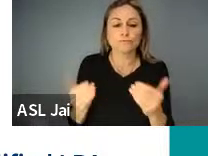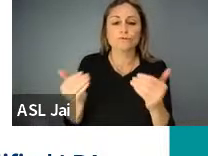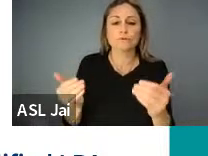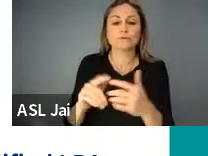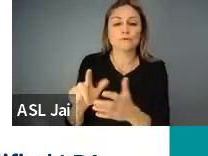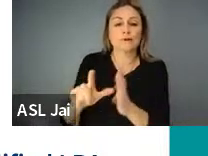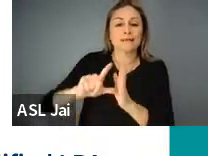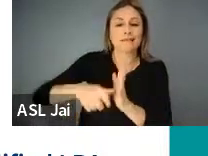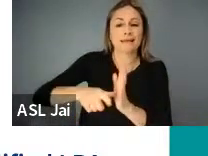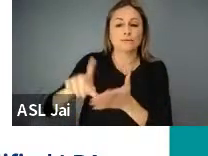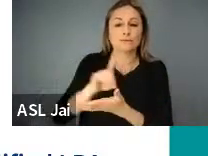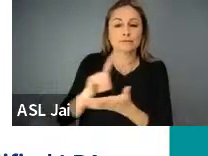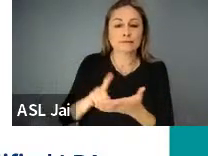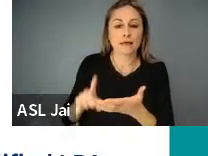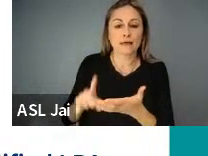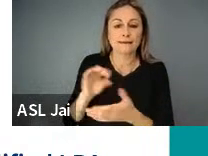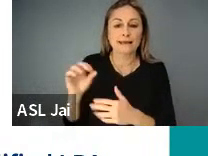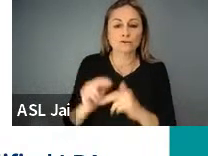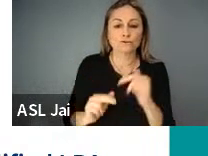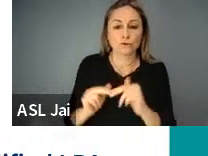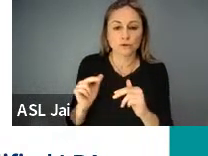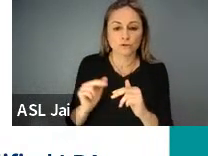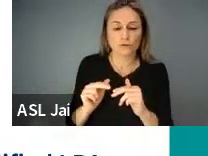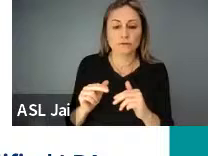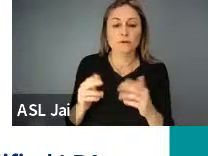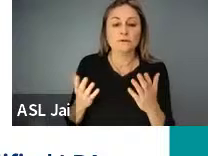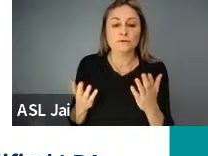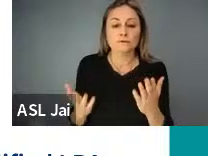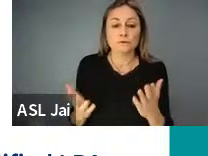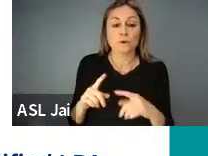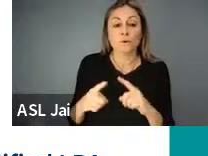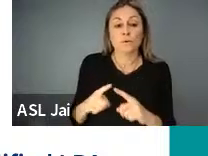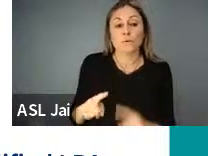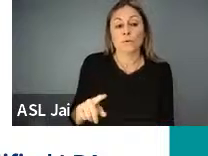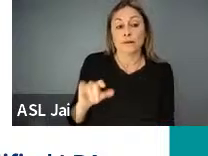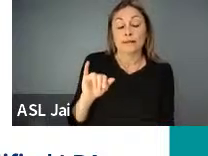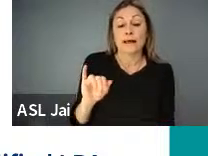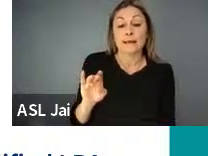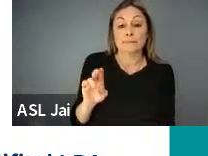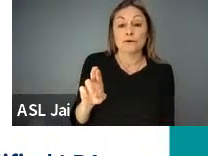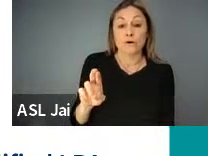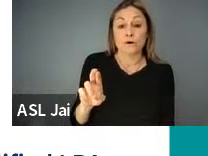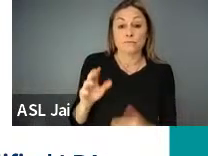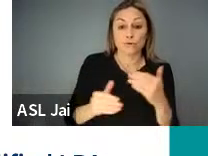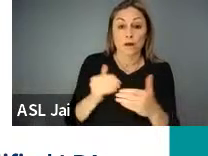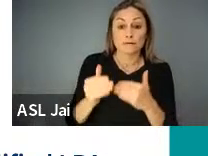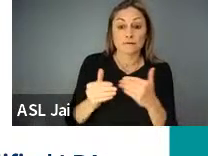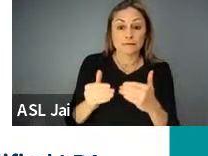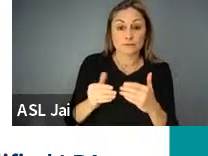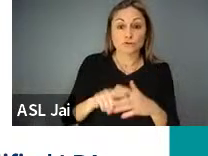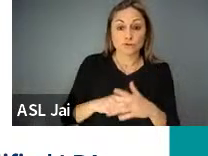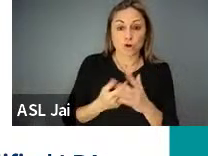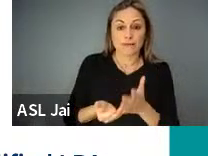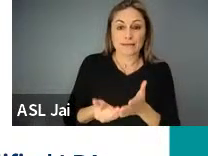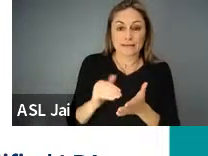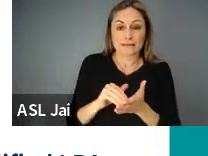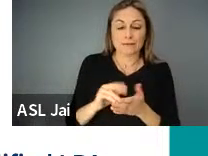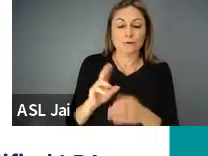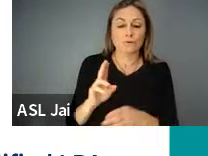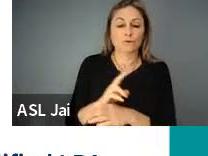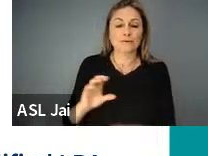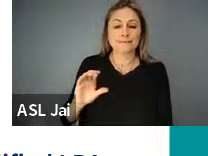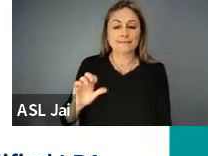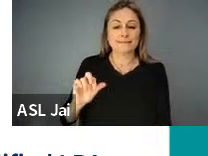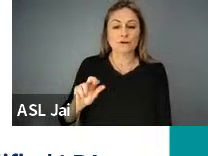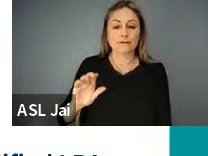and construction. And so when the IBR process was restarted, we are using the CRC